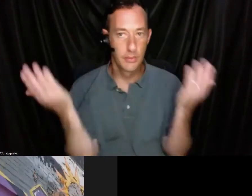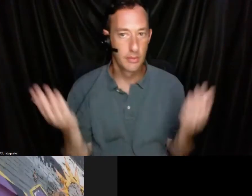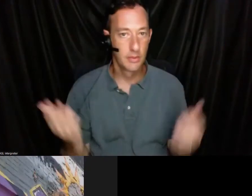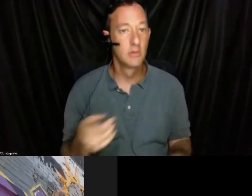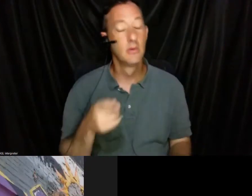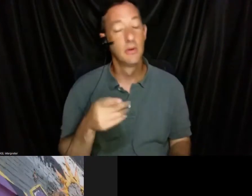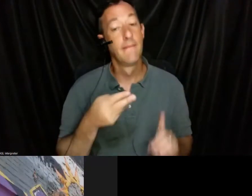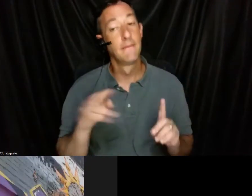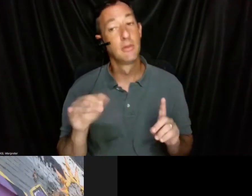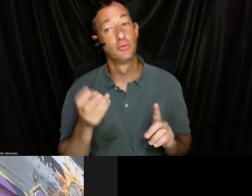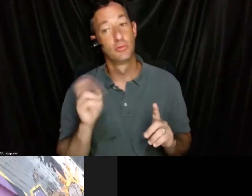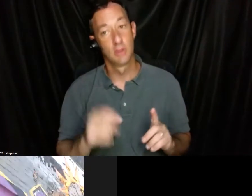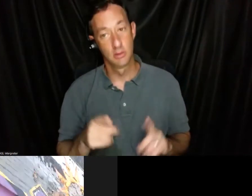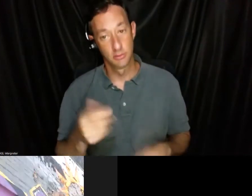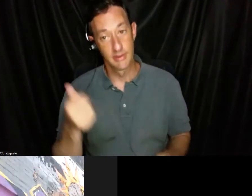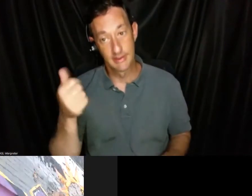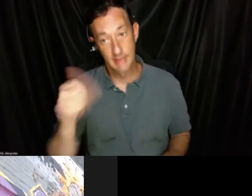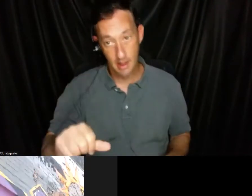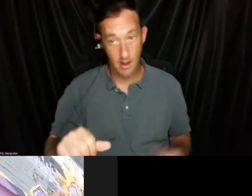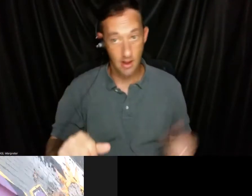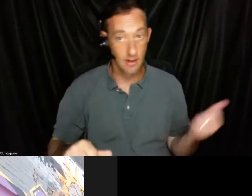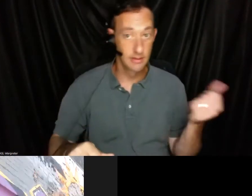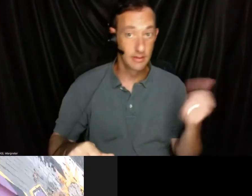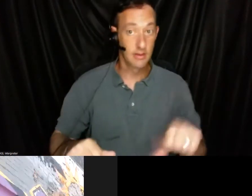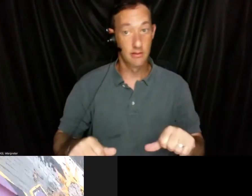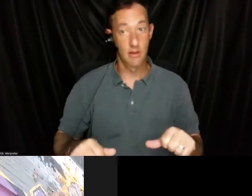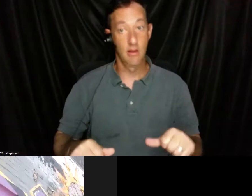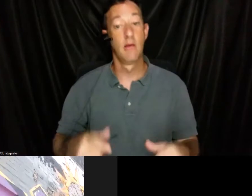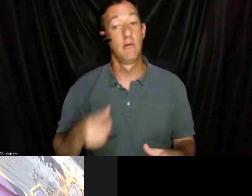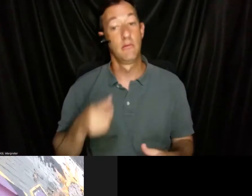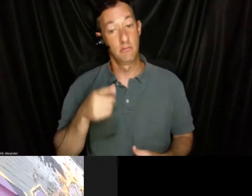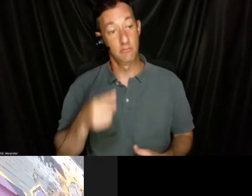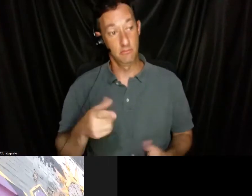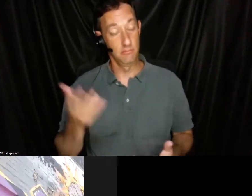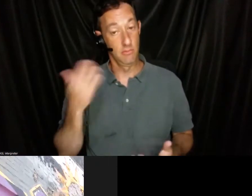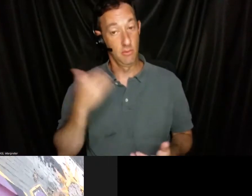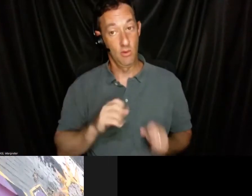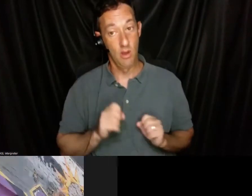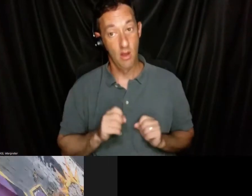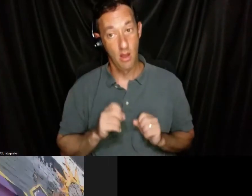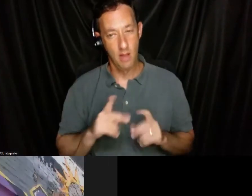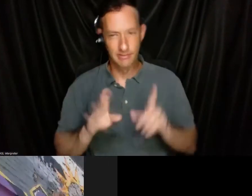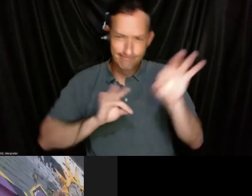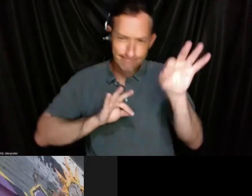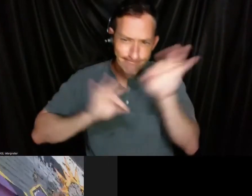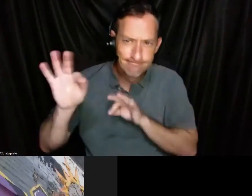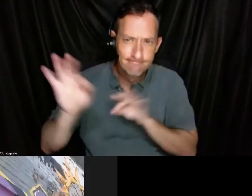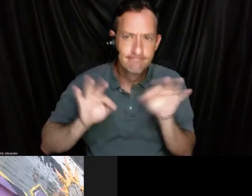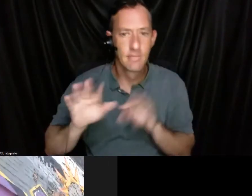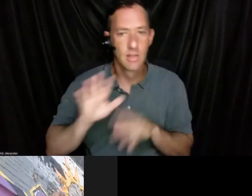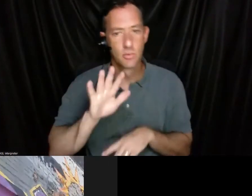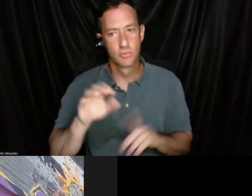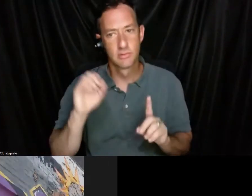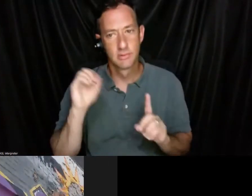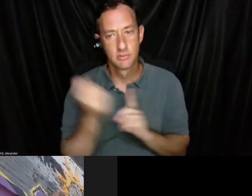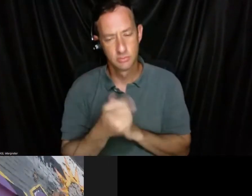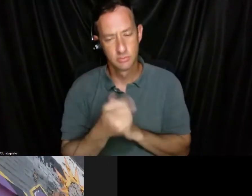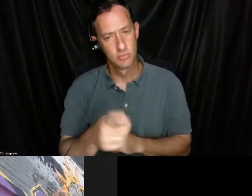you received these two denials, were you ever given any opportunity to explain your circumstances? I know you